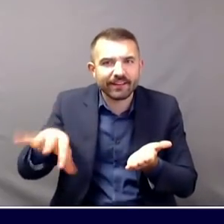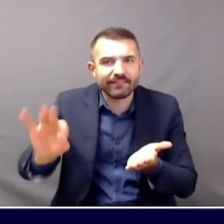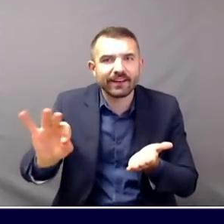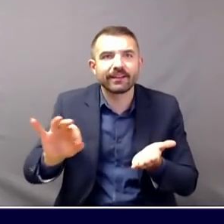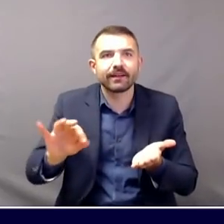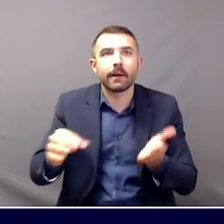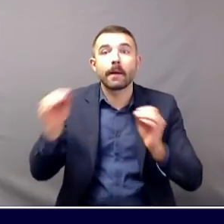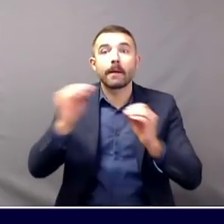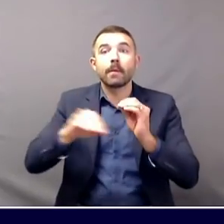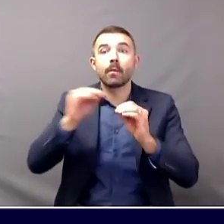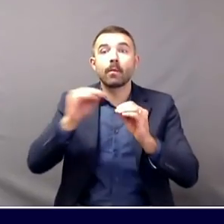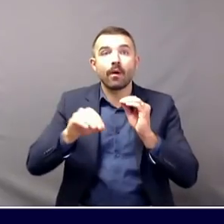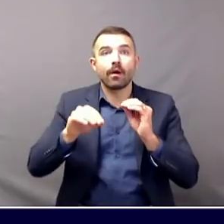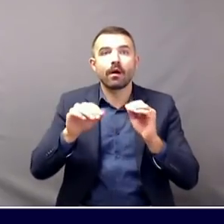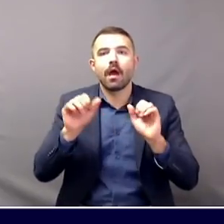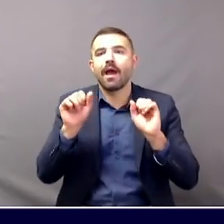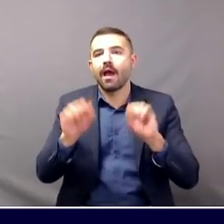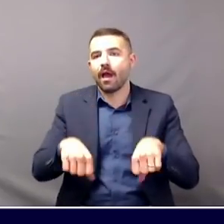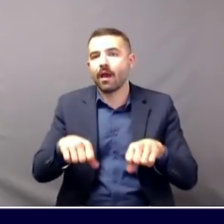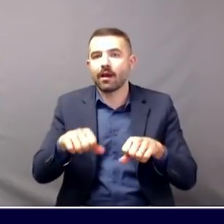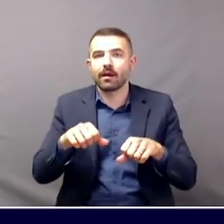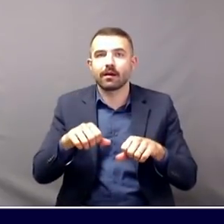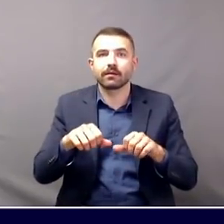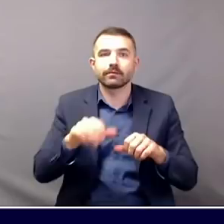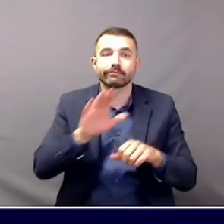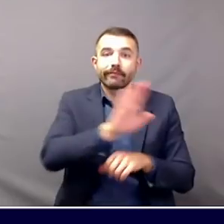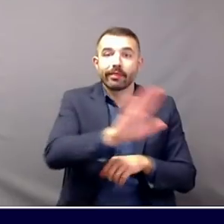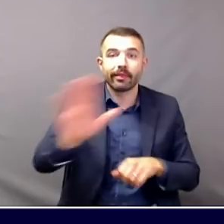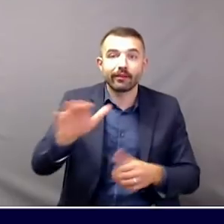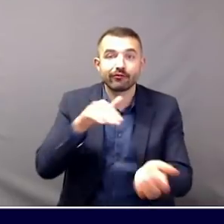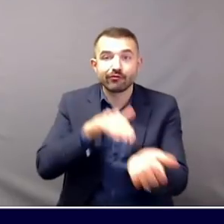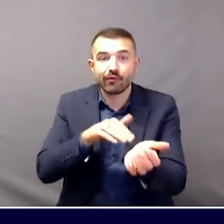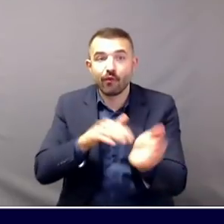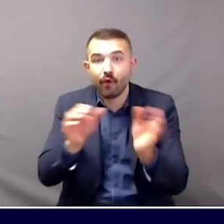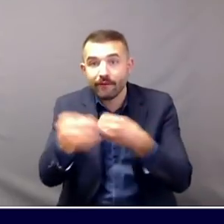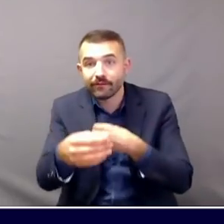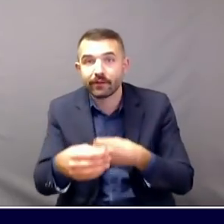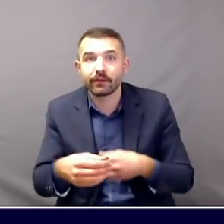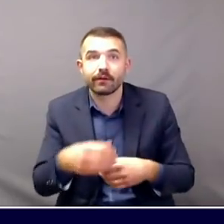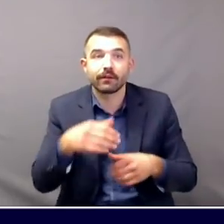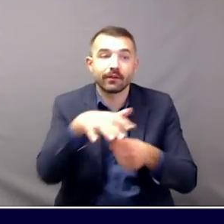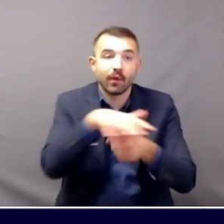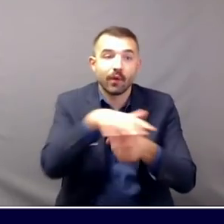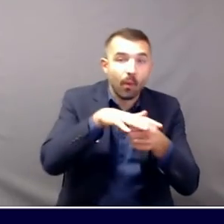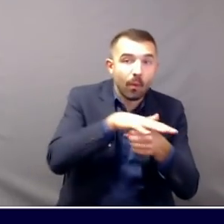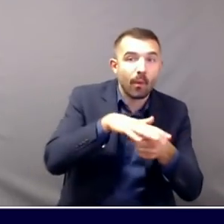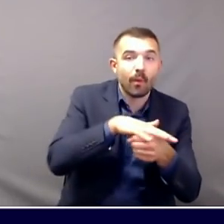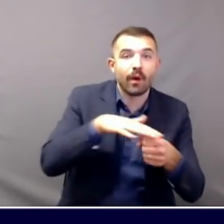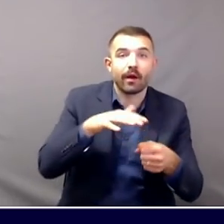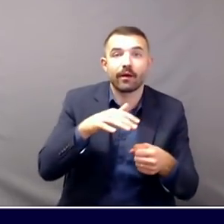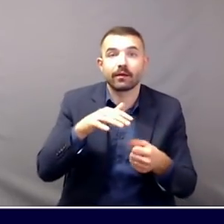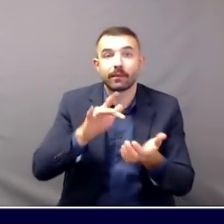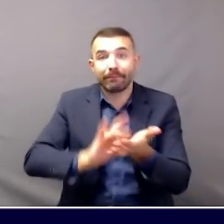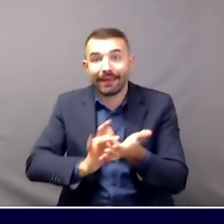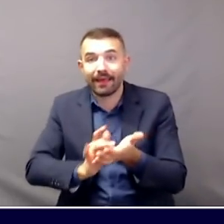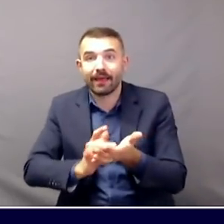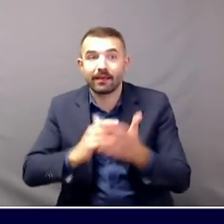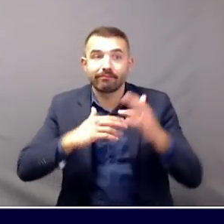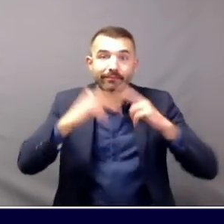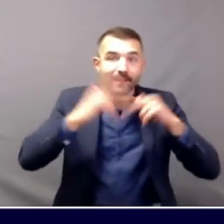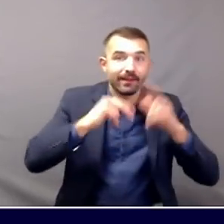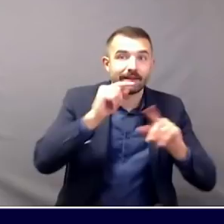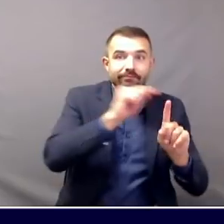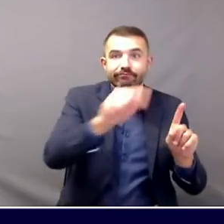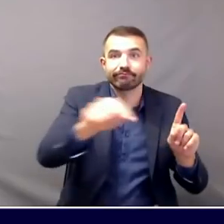community settings in their own neighborhoods, towns, counties. That means that we've got much more capacity,